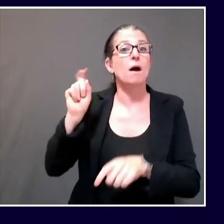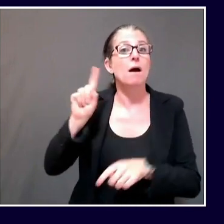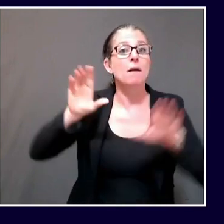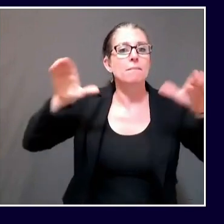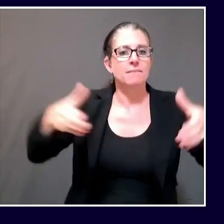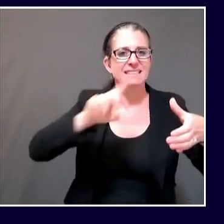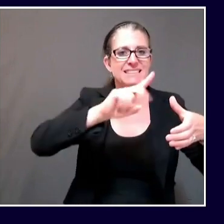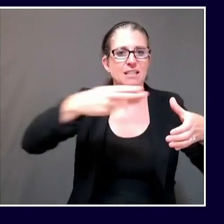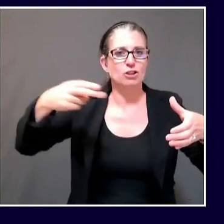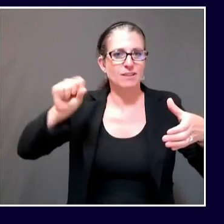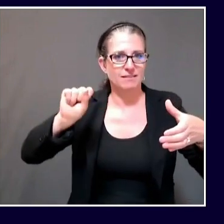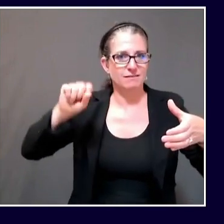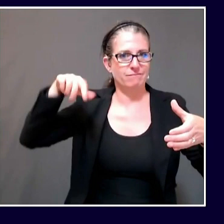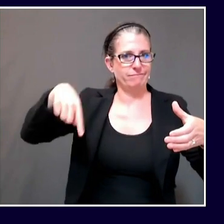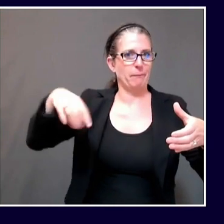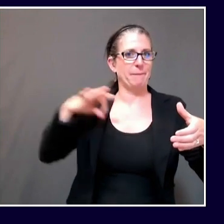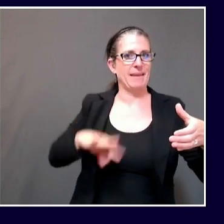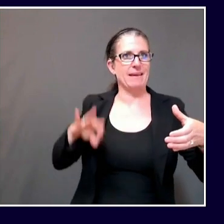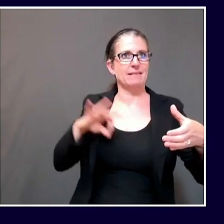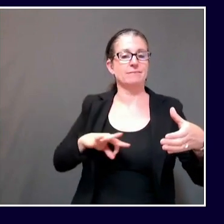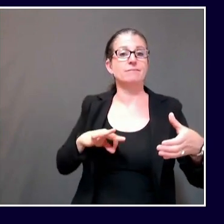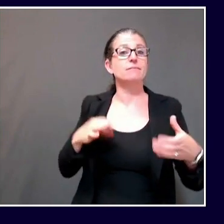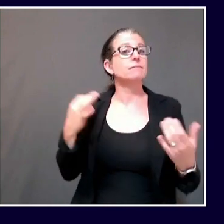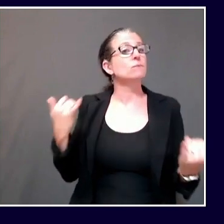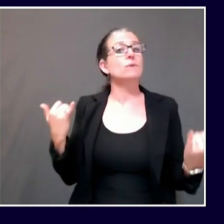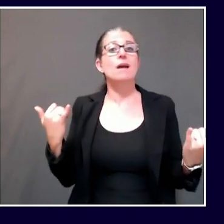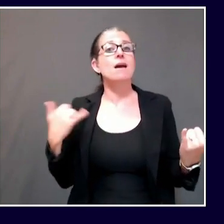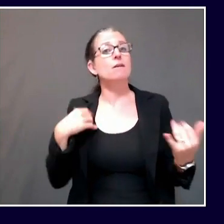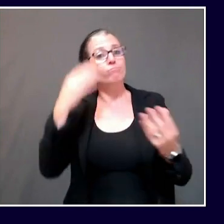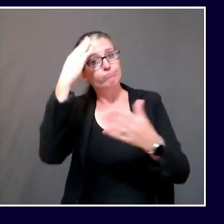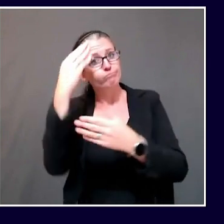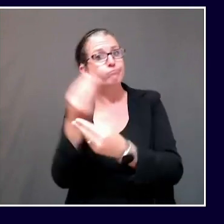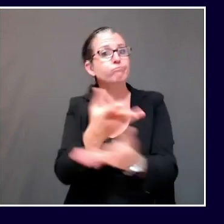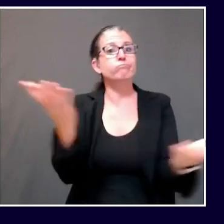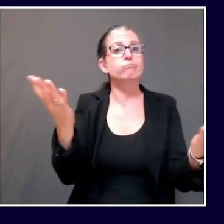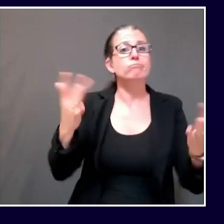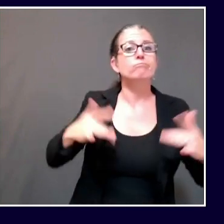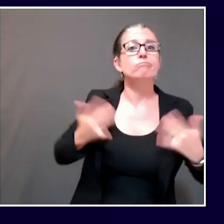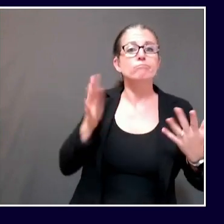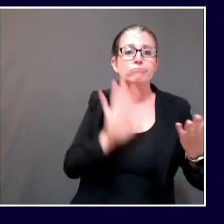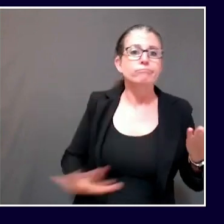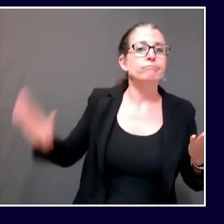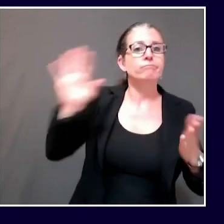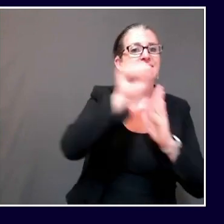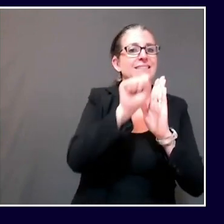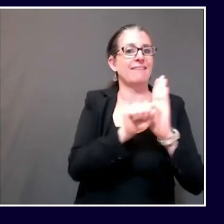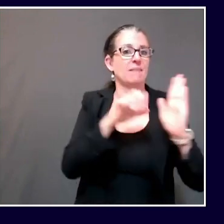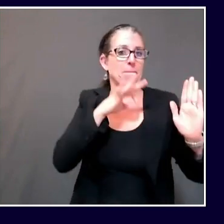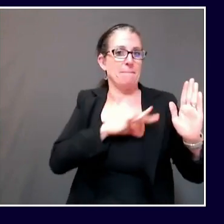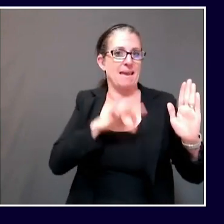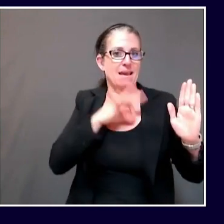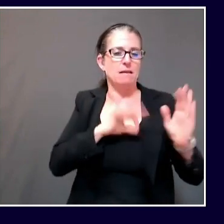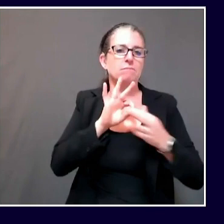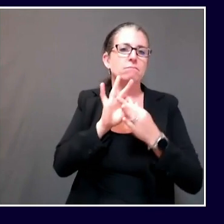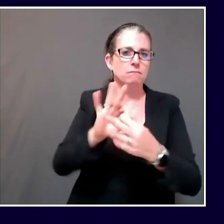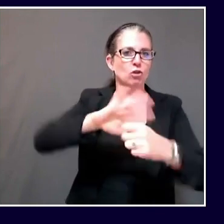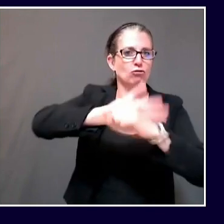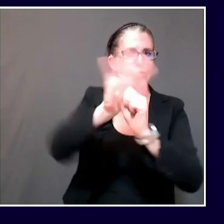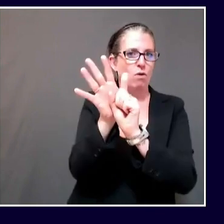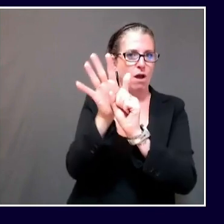and I are here to provide everyone an update on the COVID-19 situation across the state of Maine for